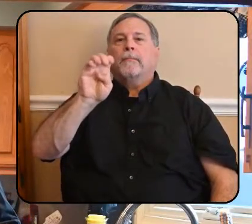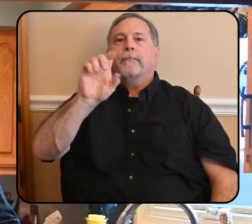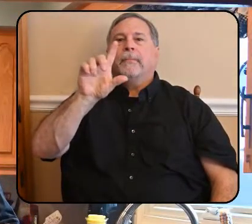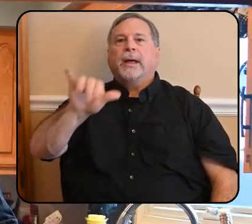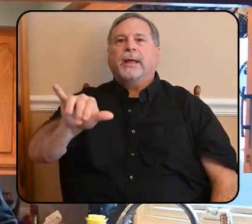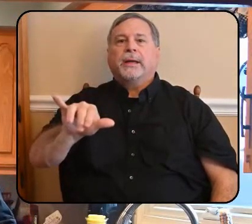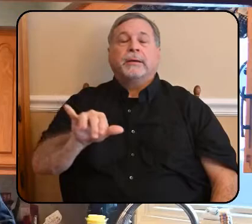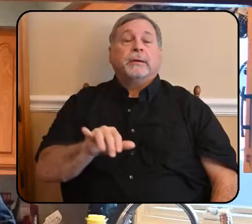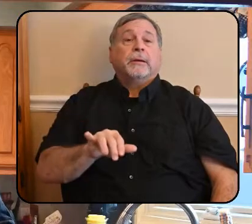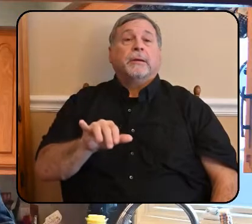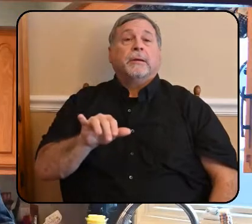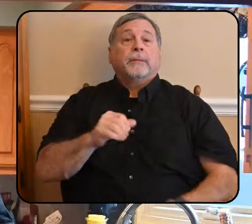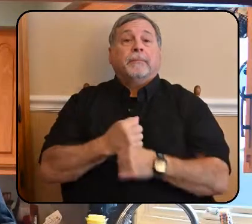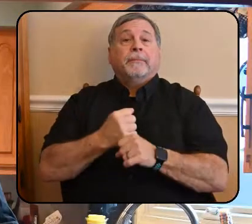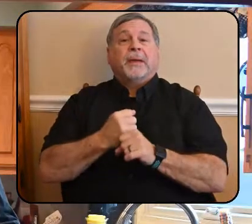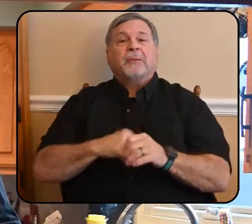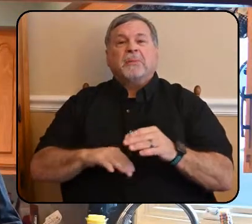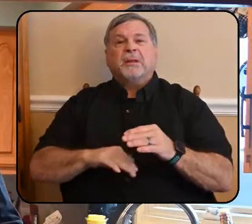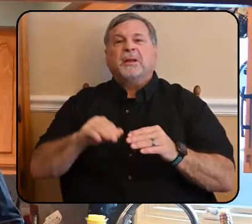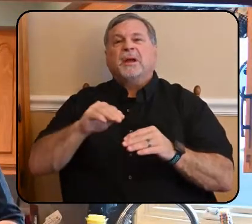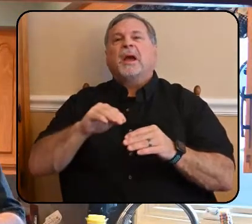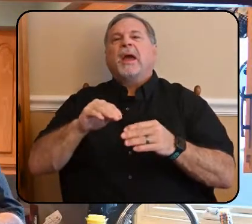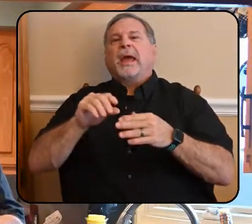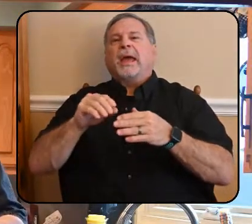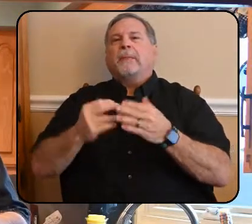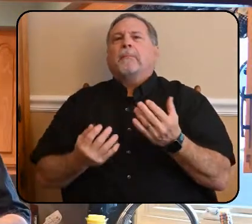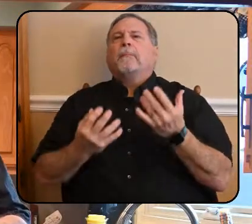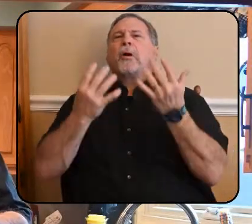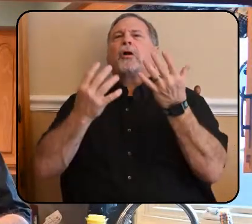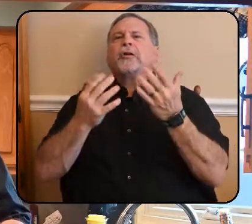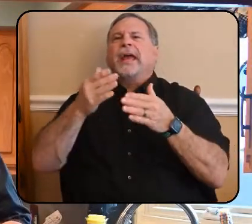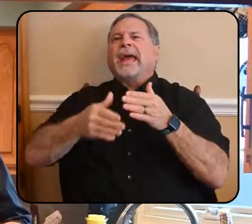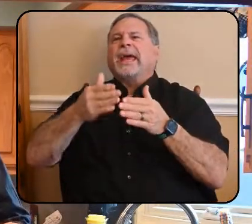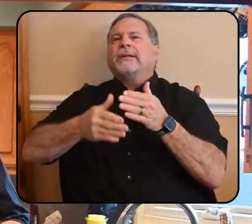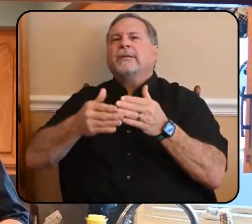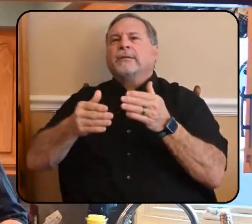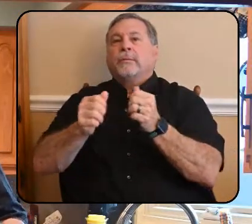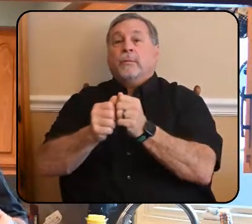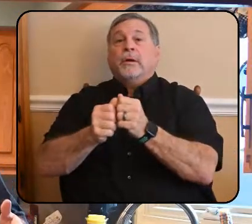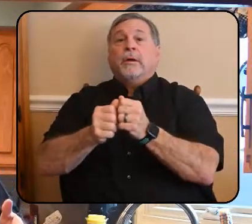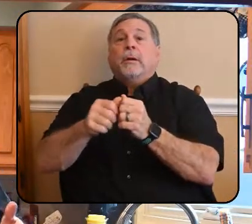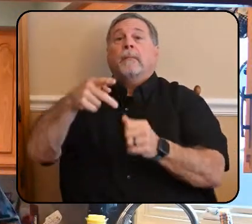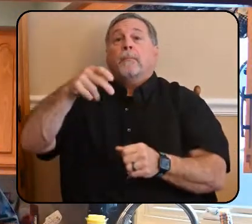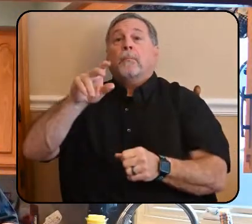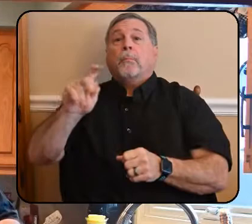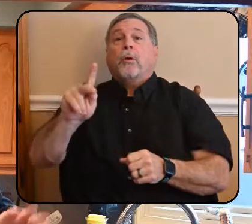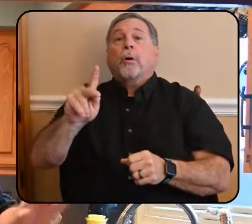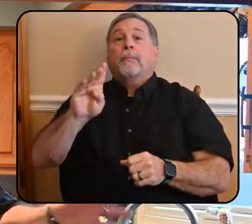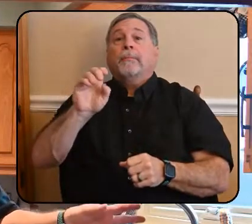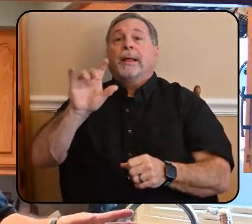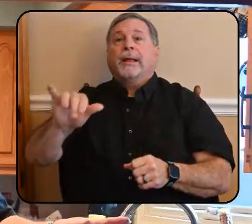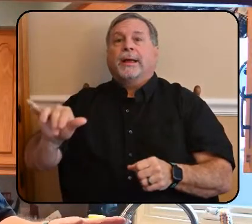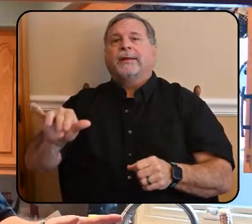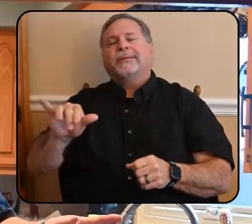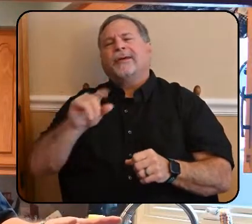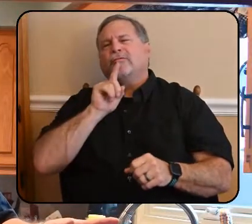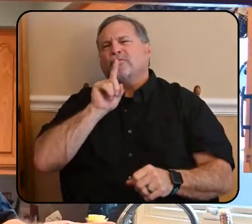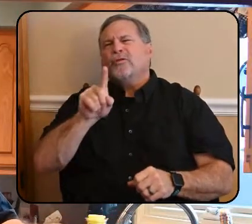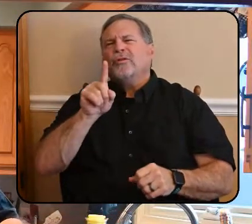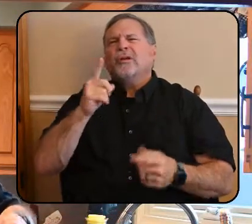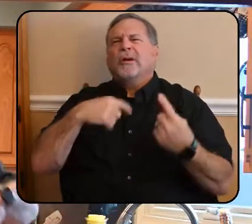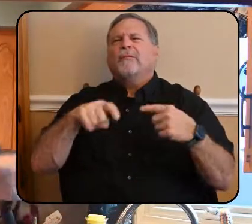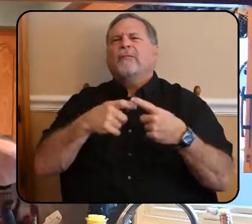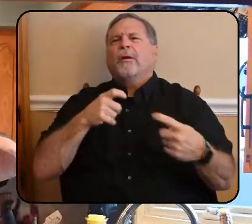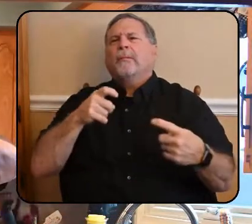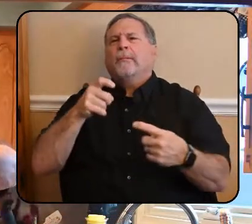burnt ends out of a pork belly. Now, a true burnt end comes off of a brisket. You've seen my brisket